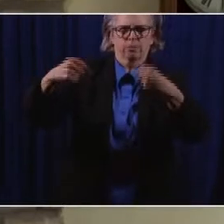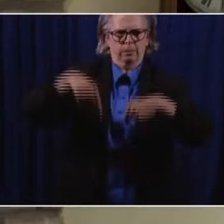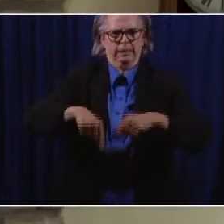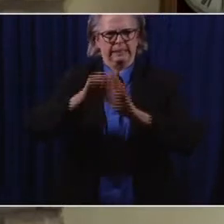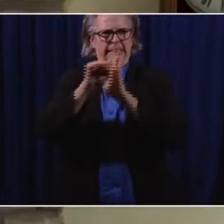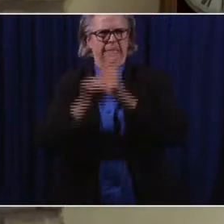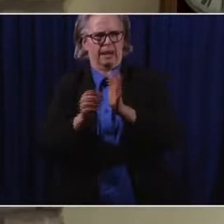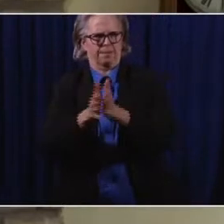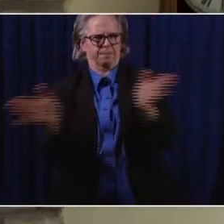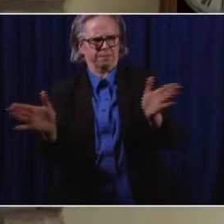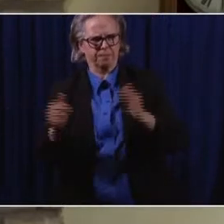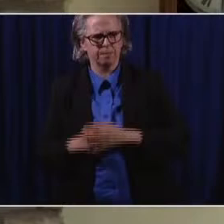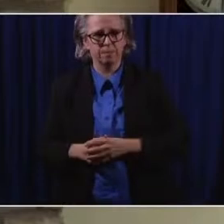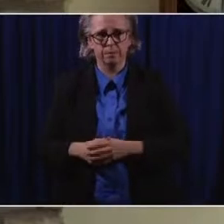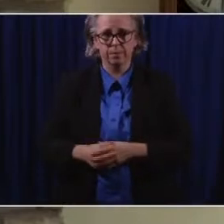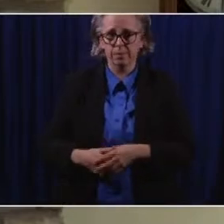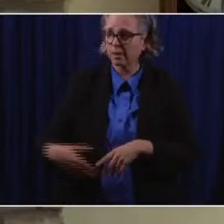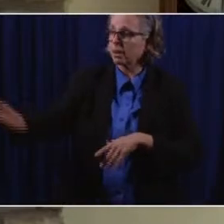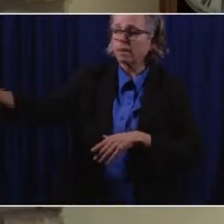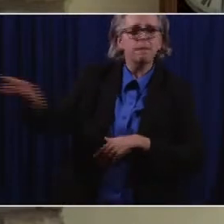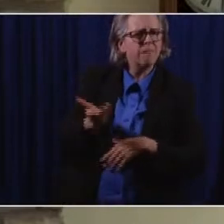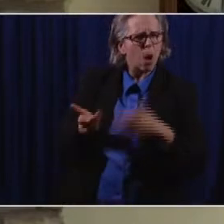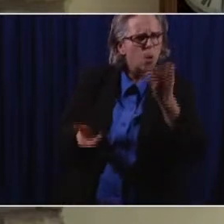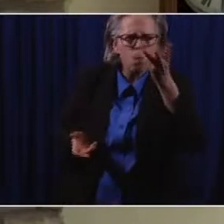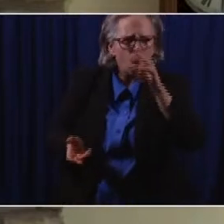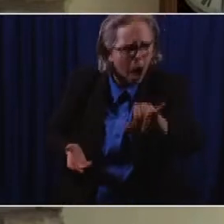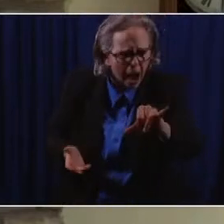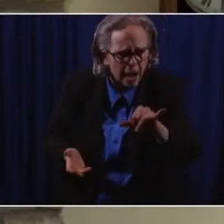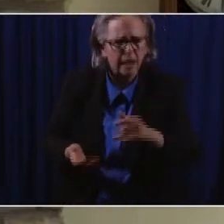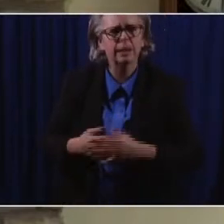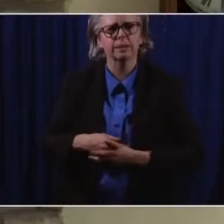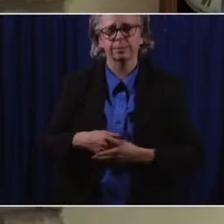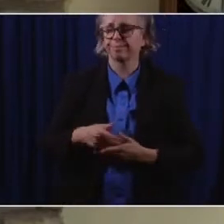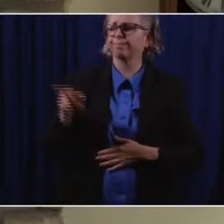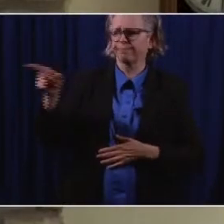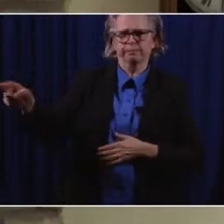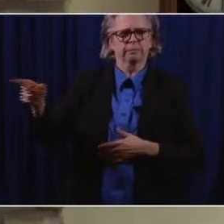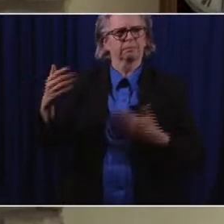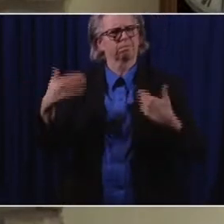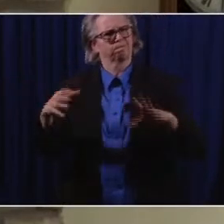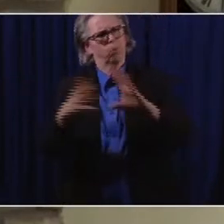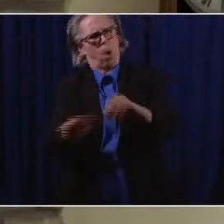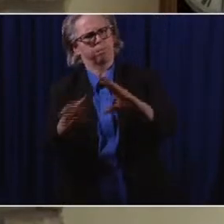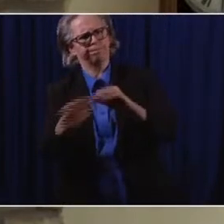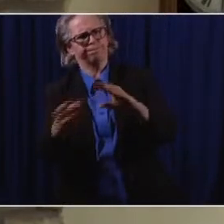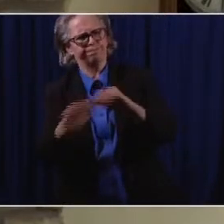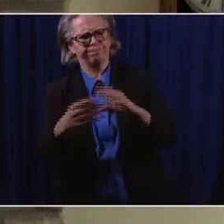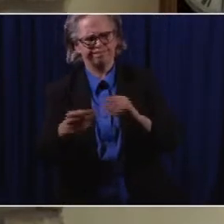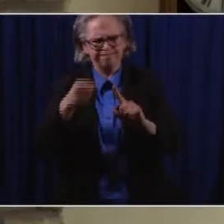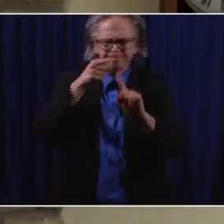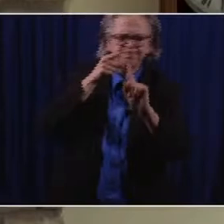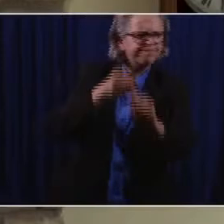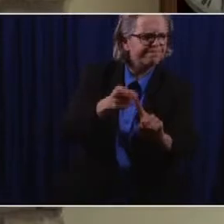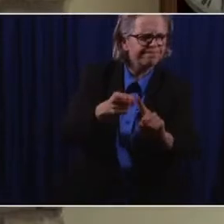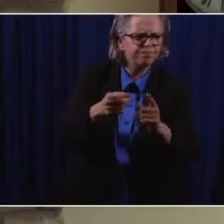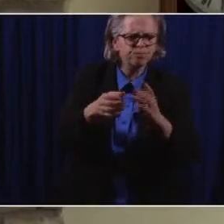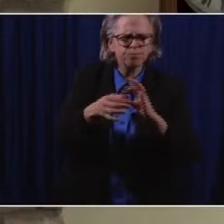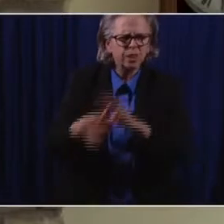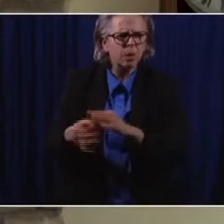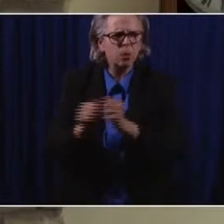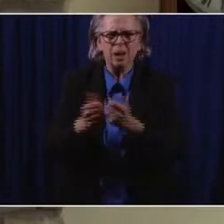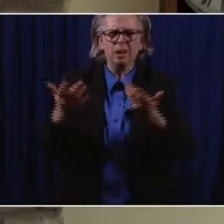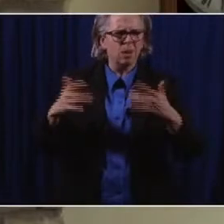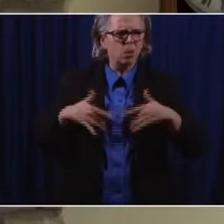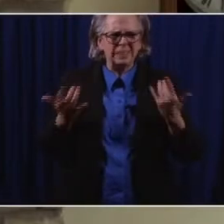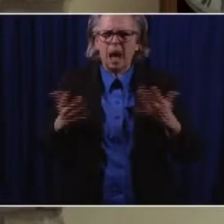her to join us today to talk about some of the things that we are seeing. And I